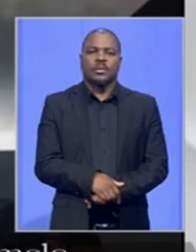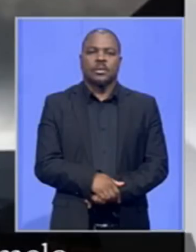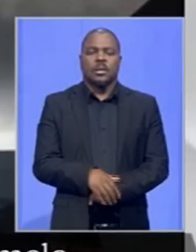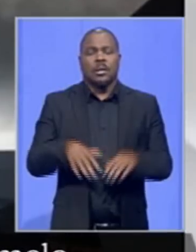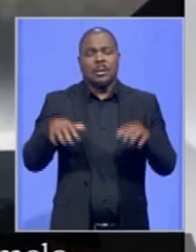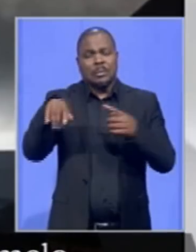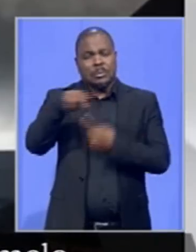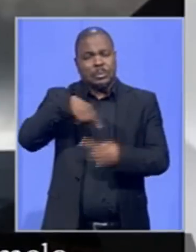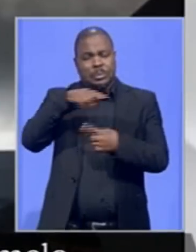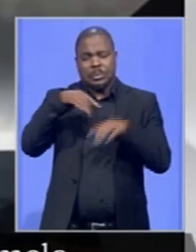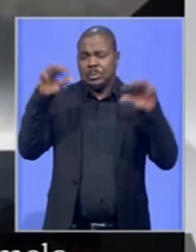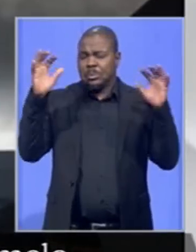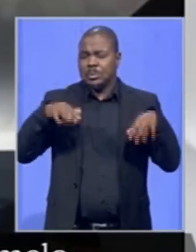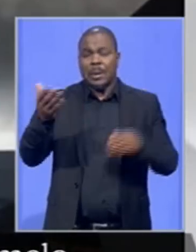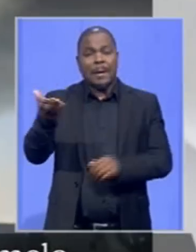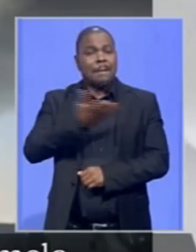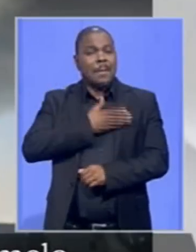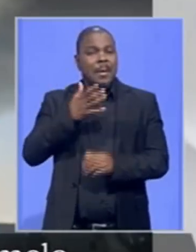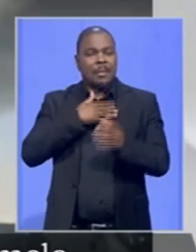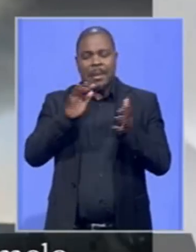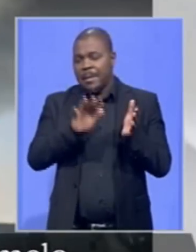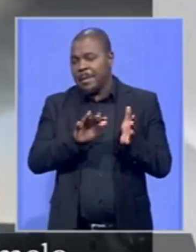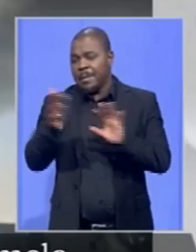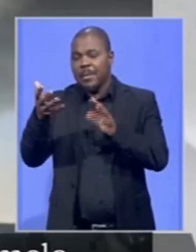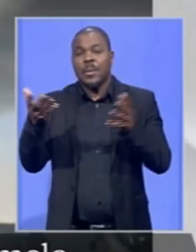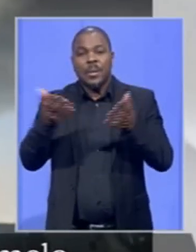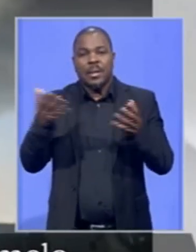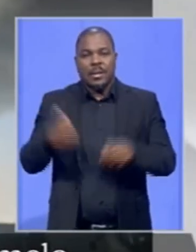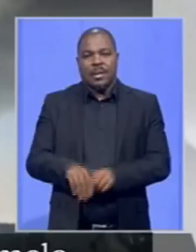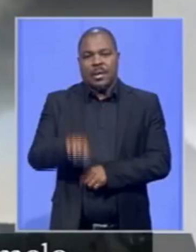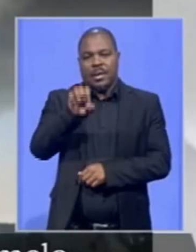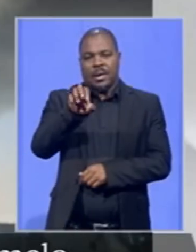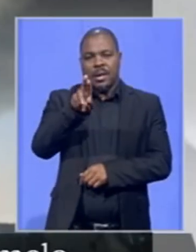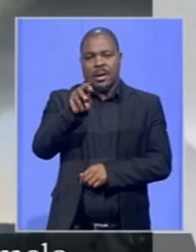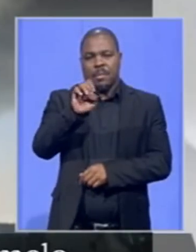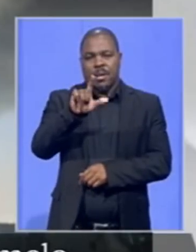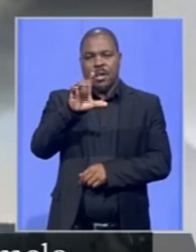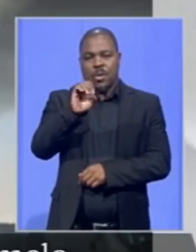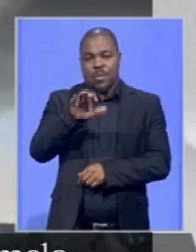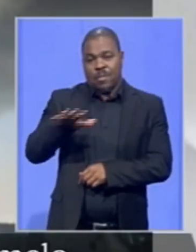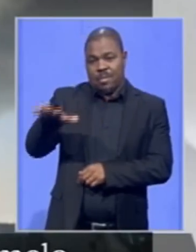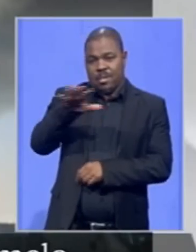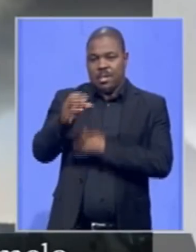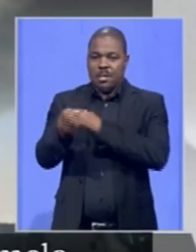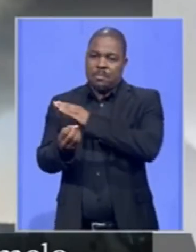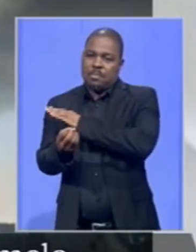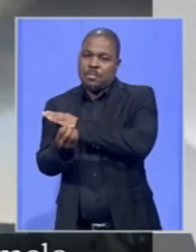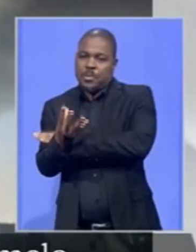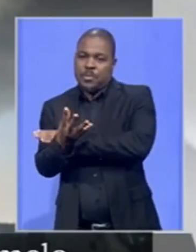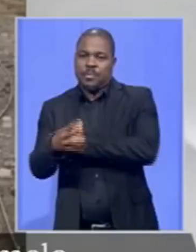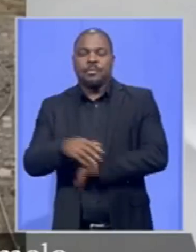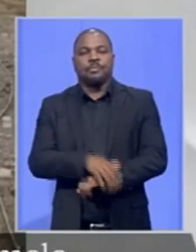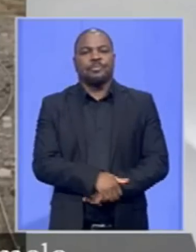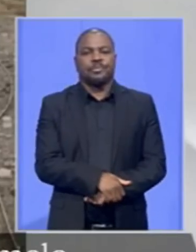Ledimo le matla la mamogashwa le hlasetše le go hlola tshenyo ka dikarolong tše dingwe ka emelo ka